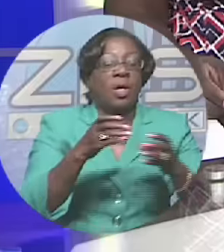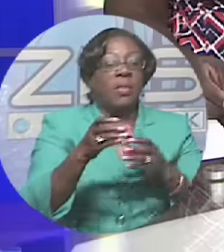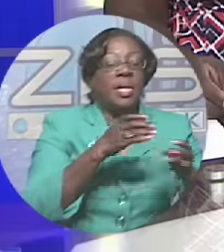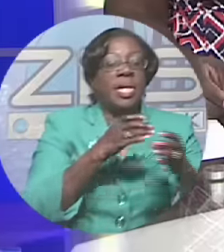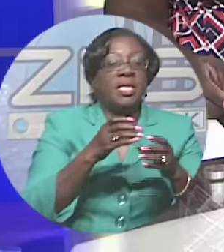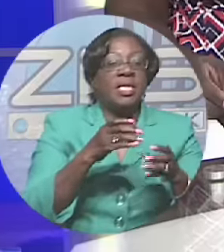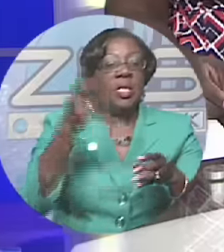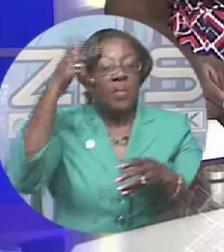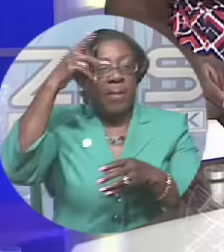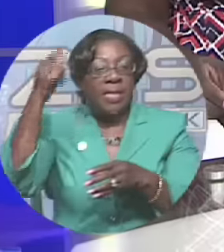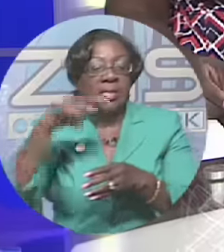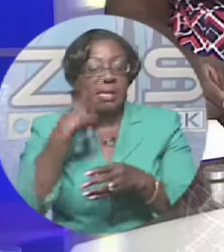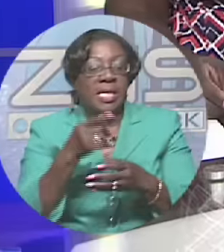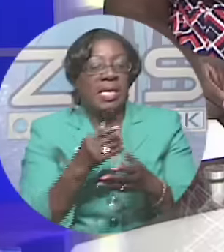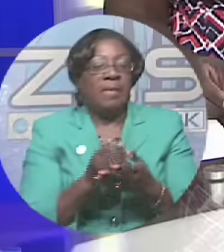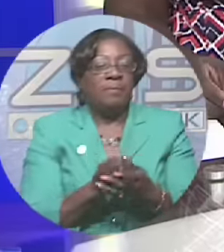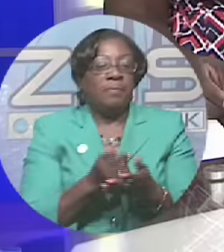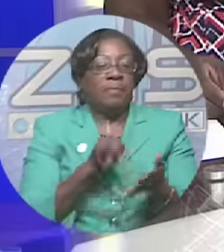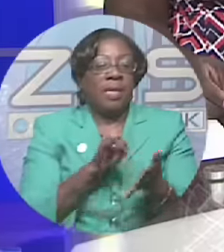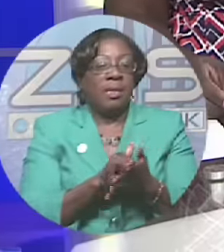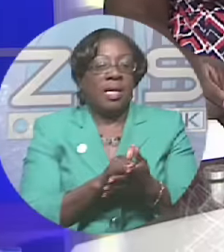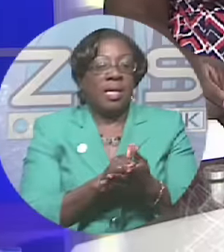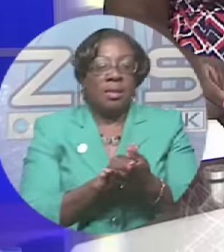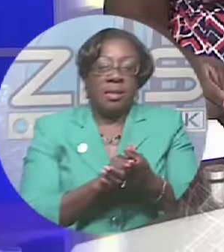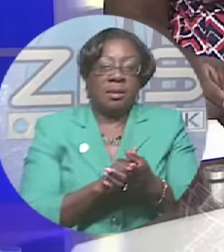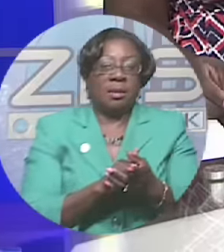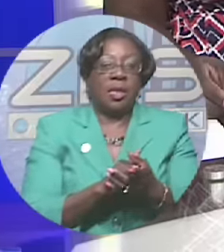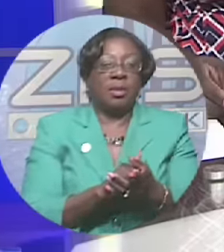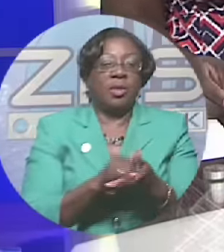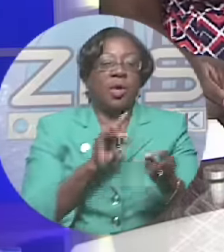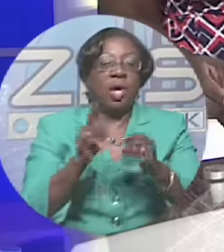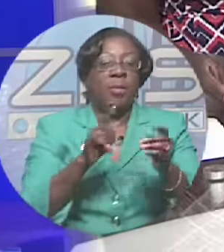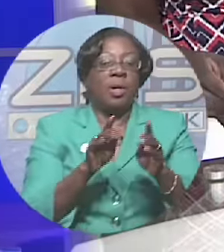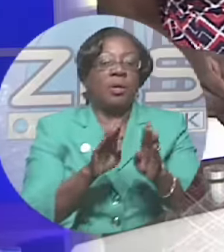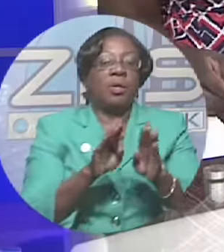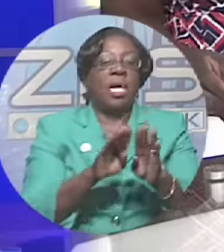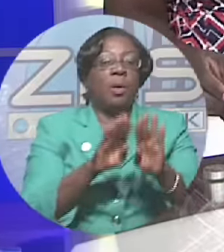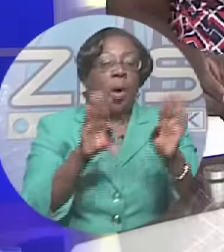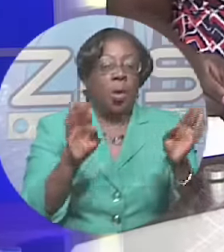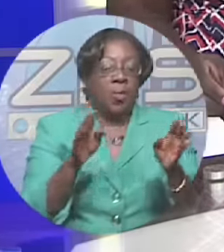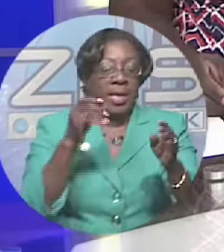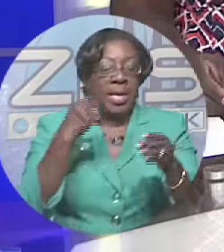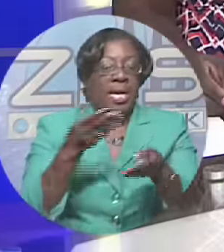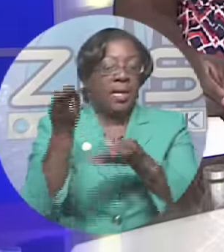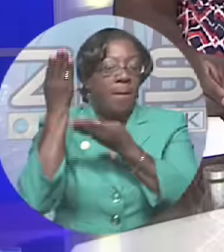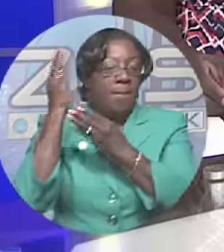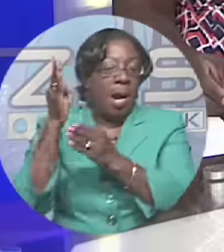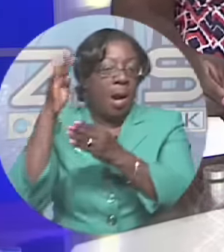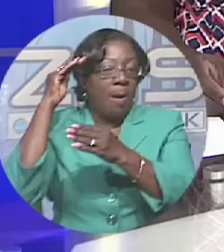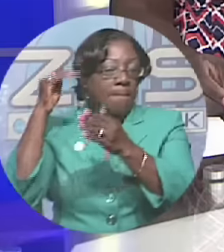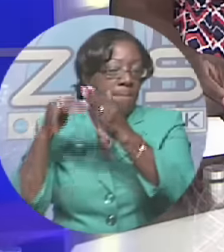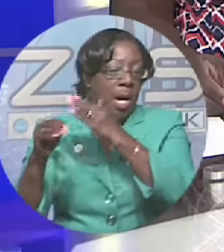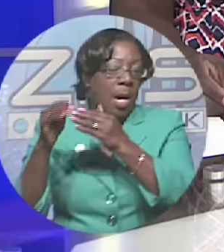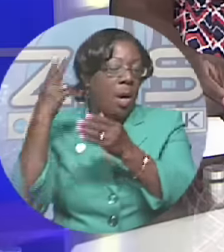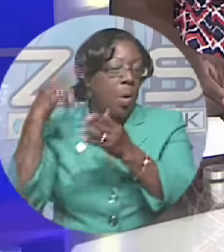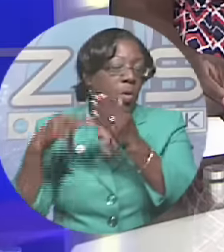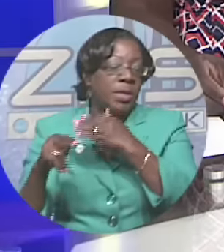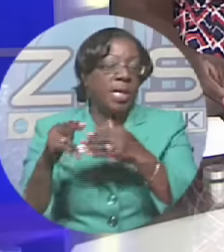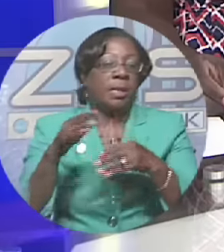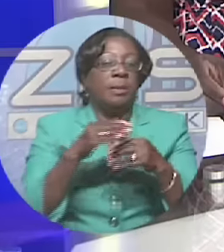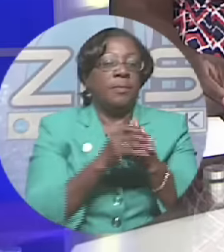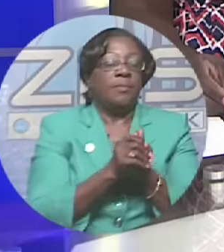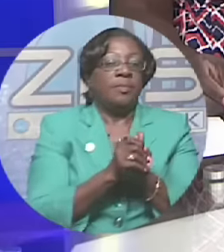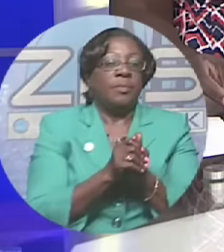also announced a significant breakthrough in the stalled Bamar talks. Tonight, we have team coverage of the budget communication in the House of